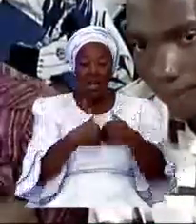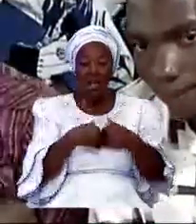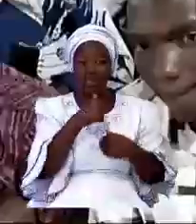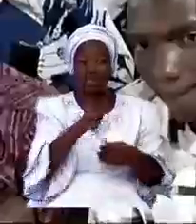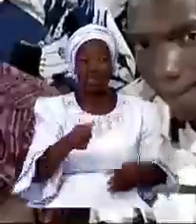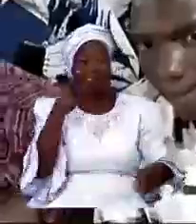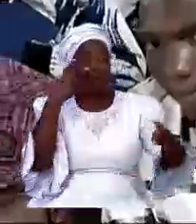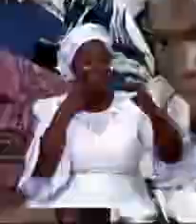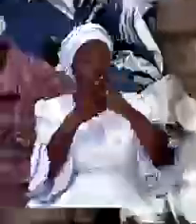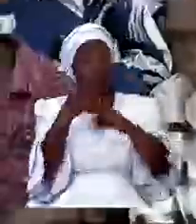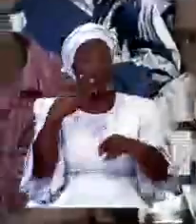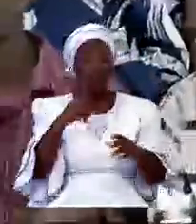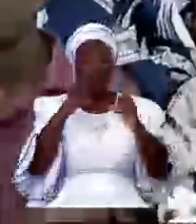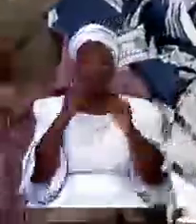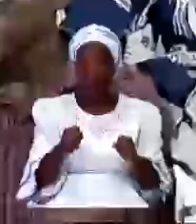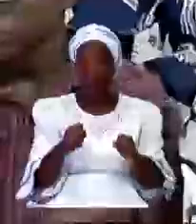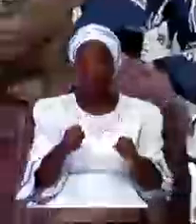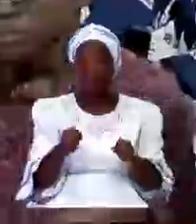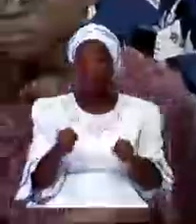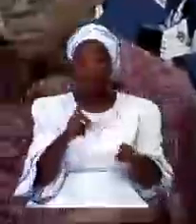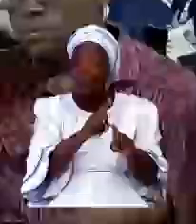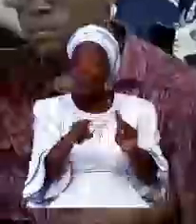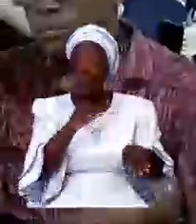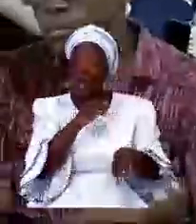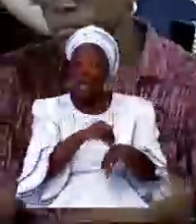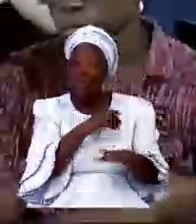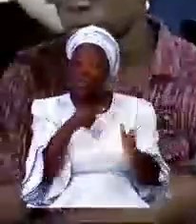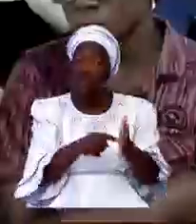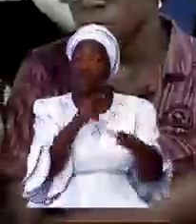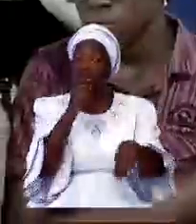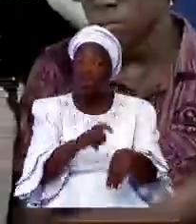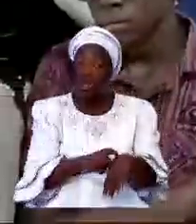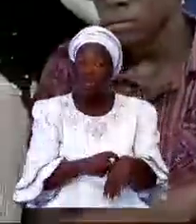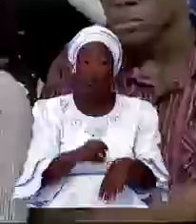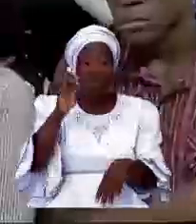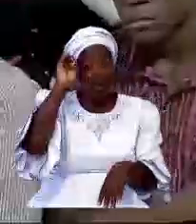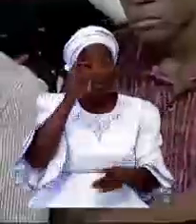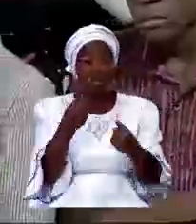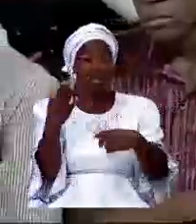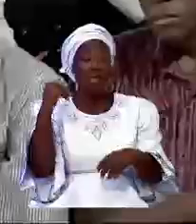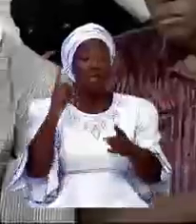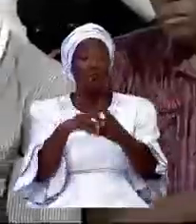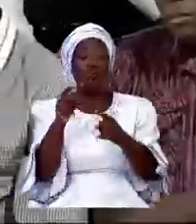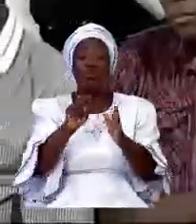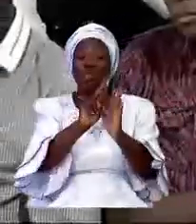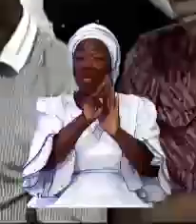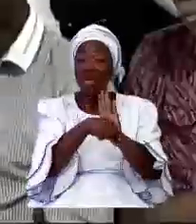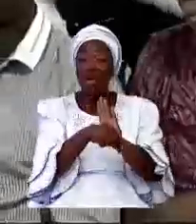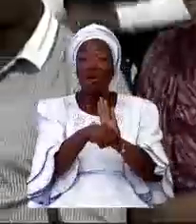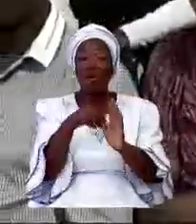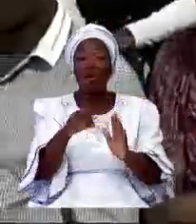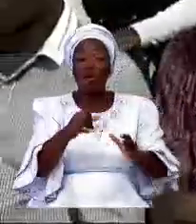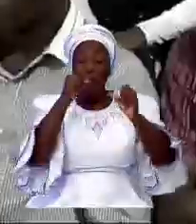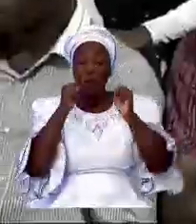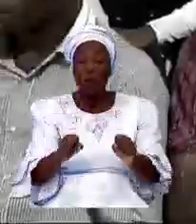know Elijah as a prophet of power, but at this time, he came